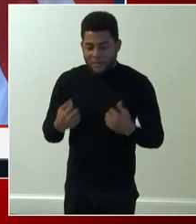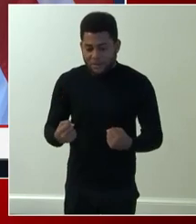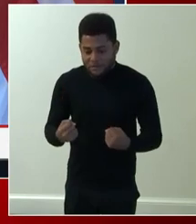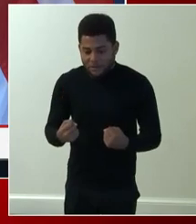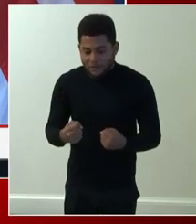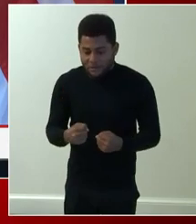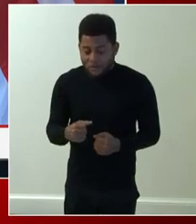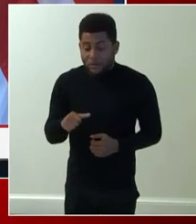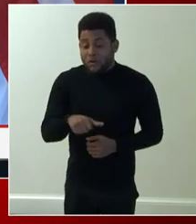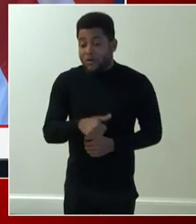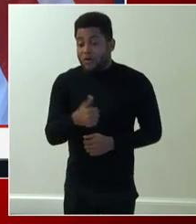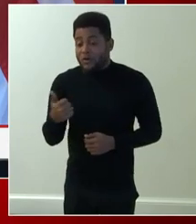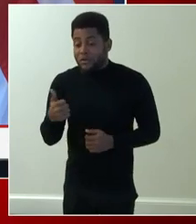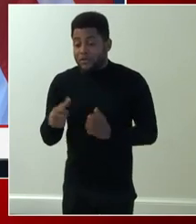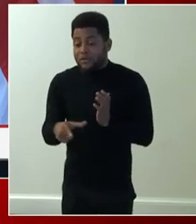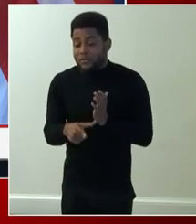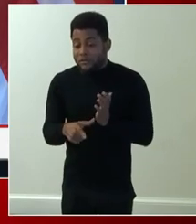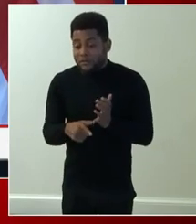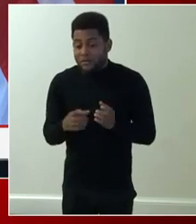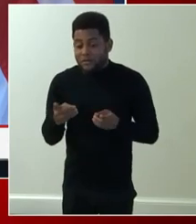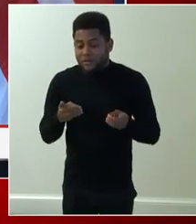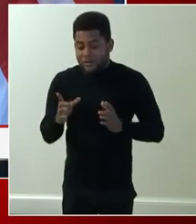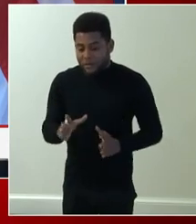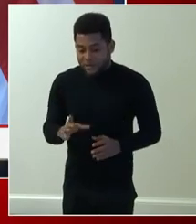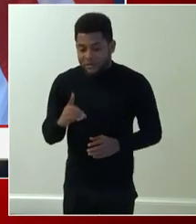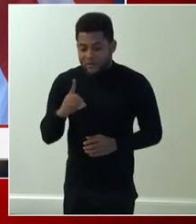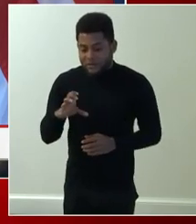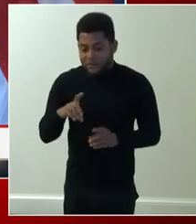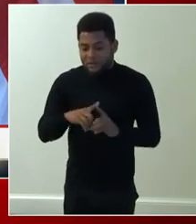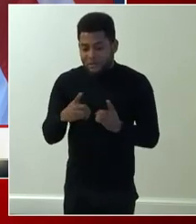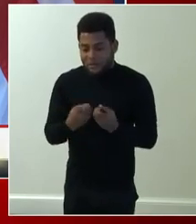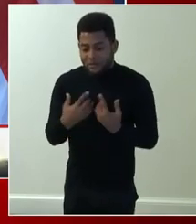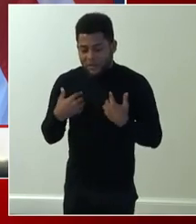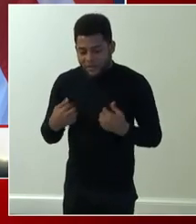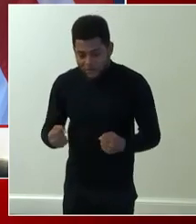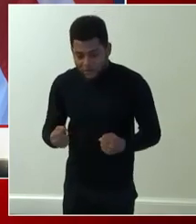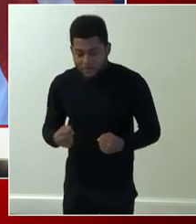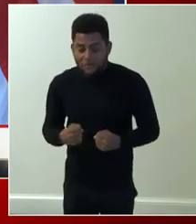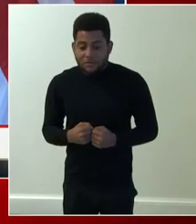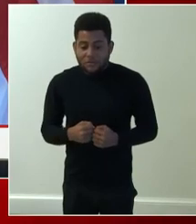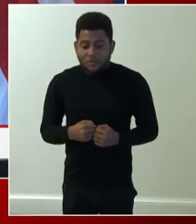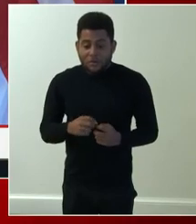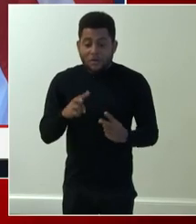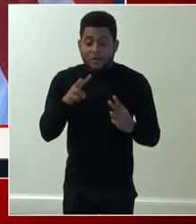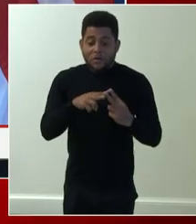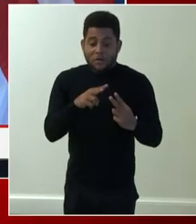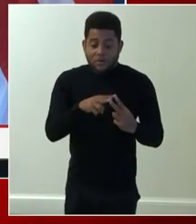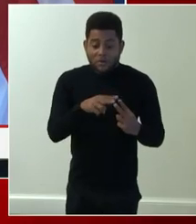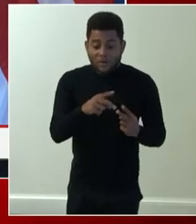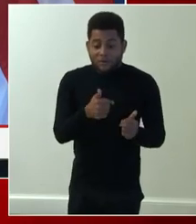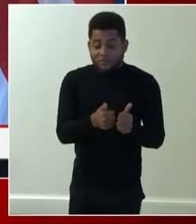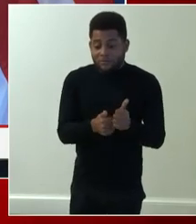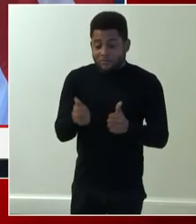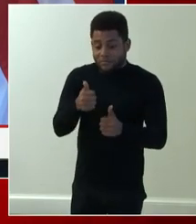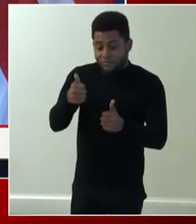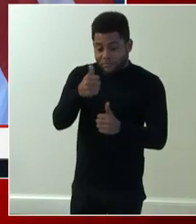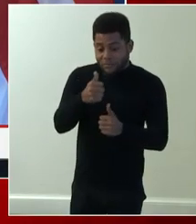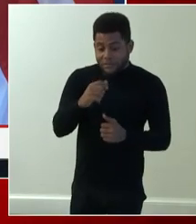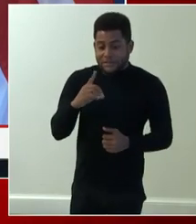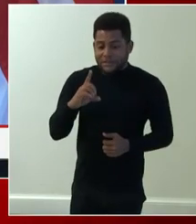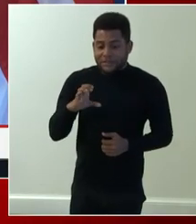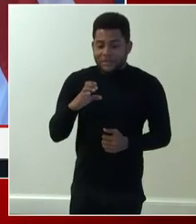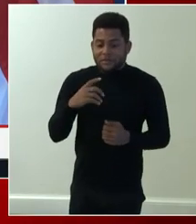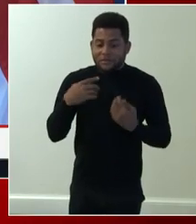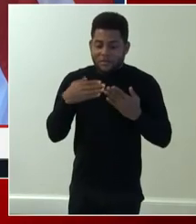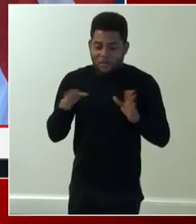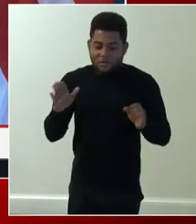Health, State Superintendent for Education Christina Grant, and DC Public Schools Chancellor Dr. Louis